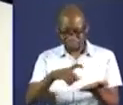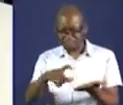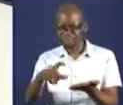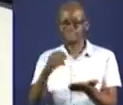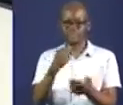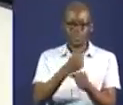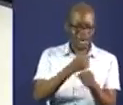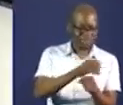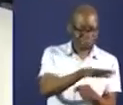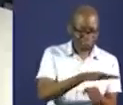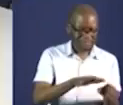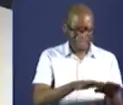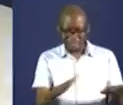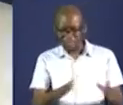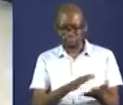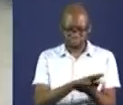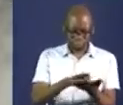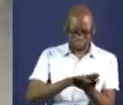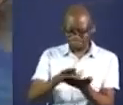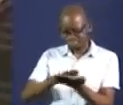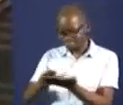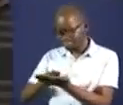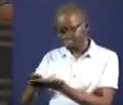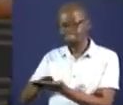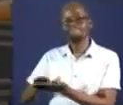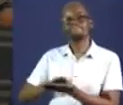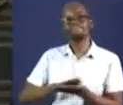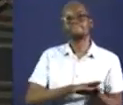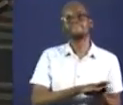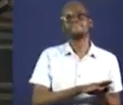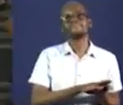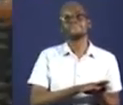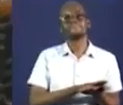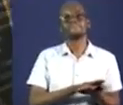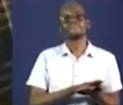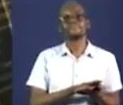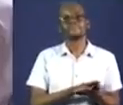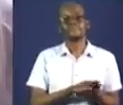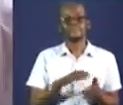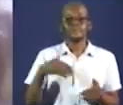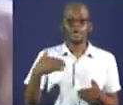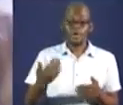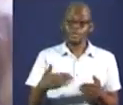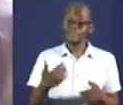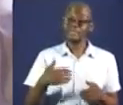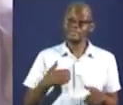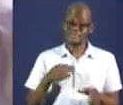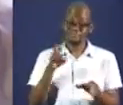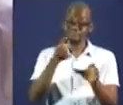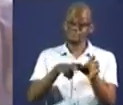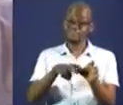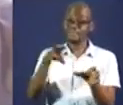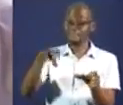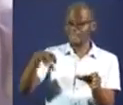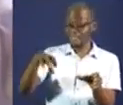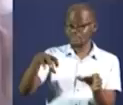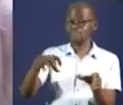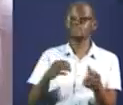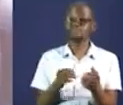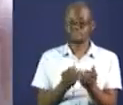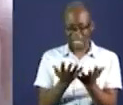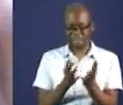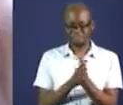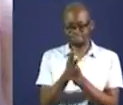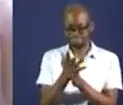means at workplaces, we should ensure that our work surfaces are clean. Always ensure that nimefanya